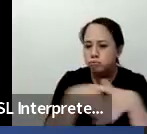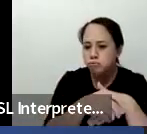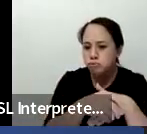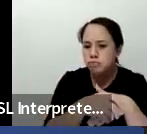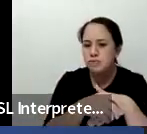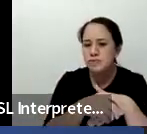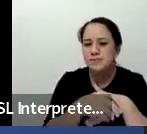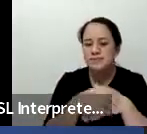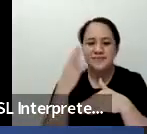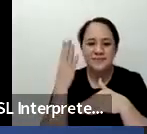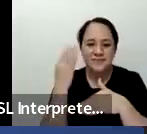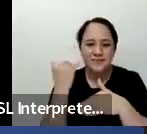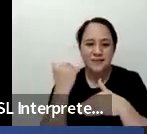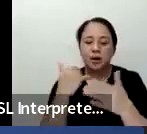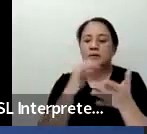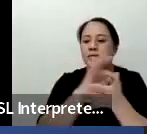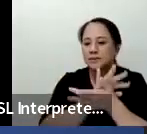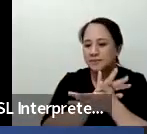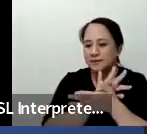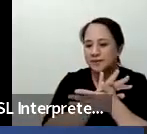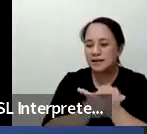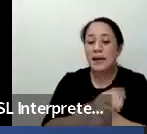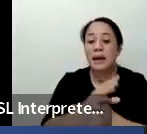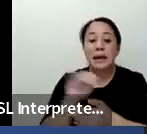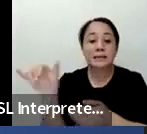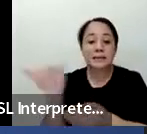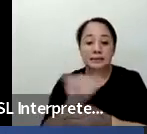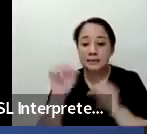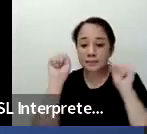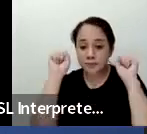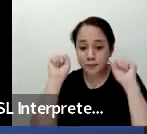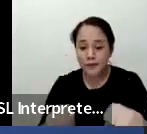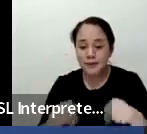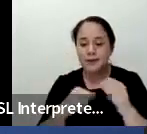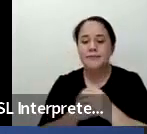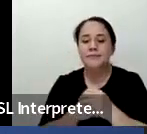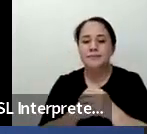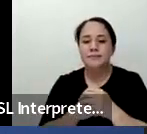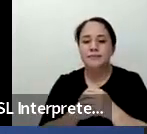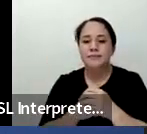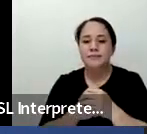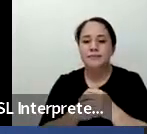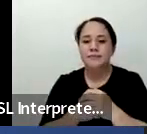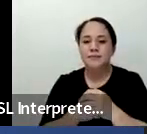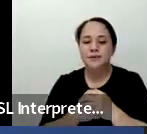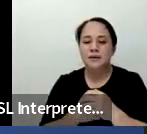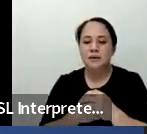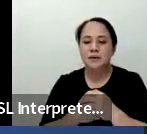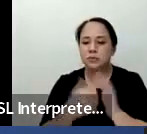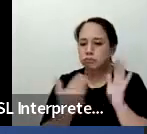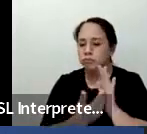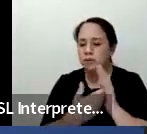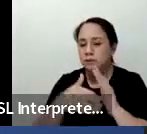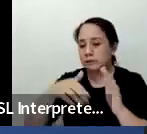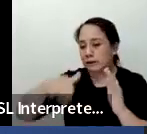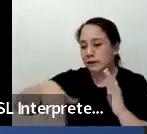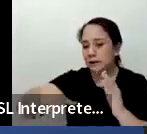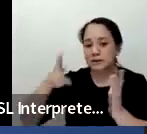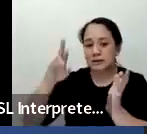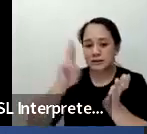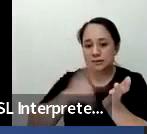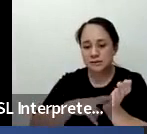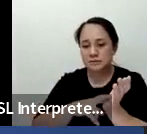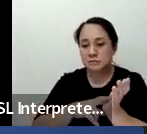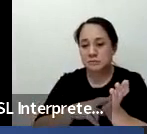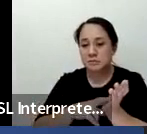the time of the pandemic, and it could also be an artifact of late registration